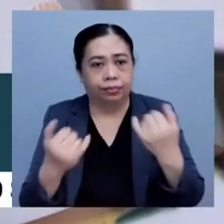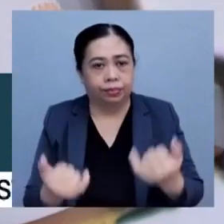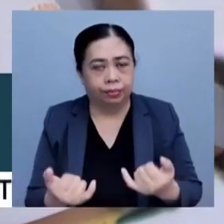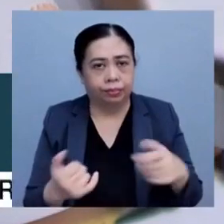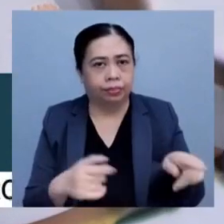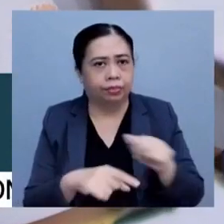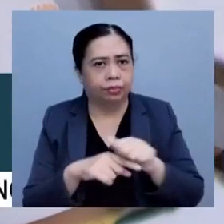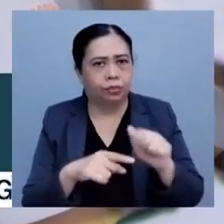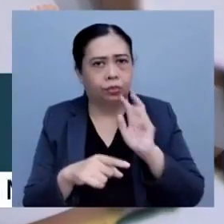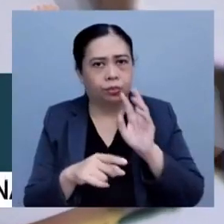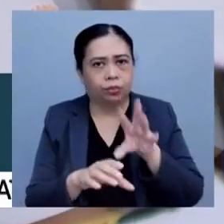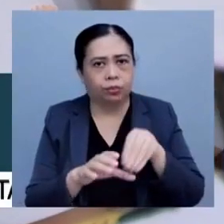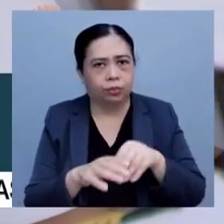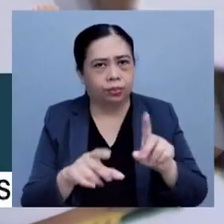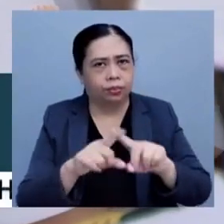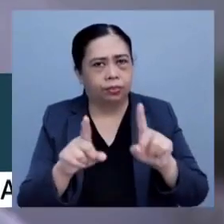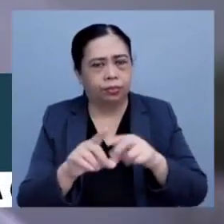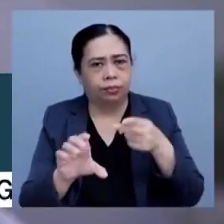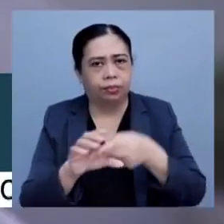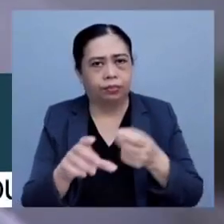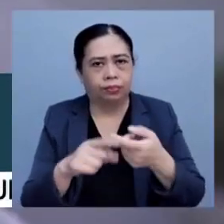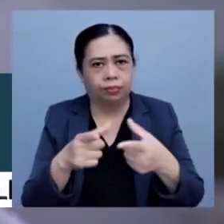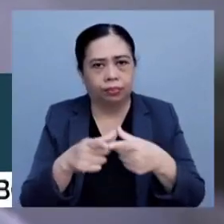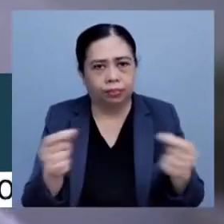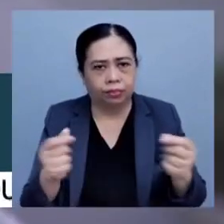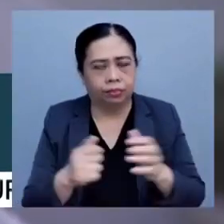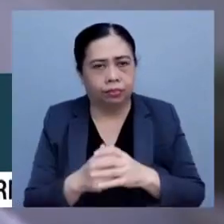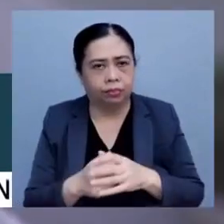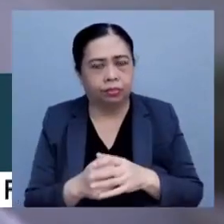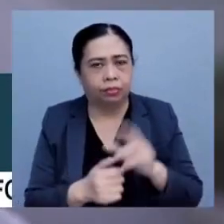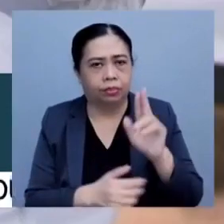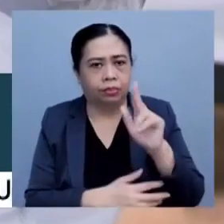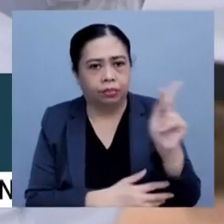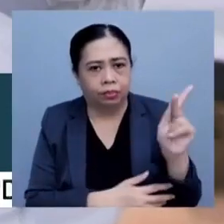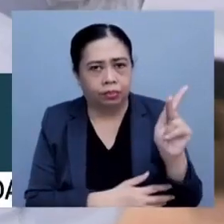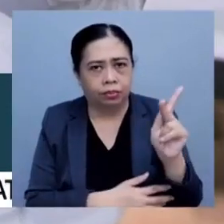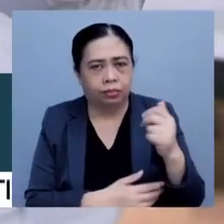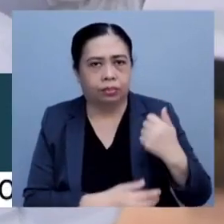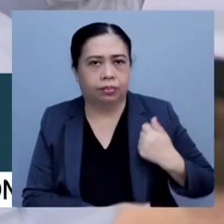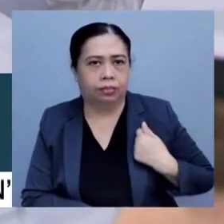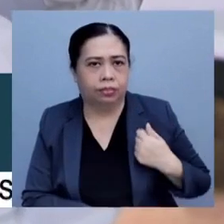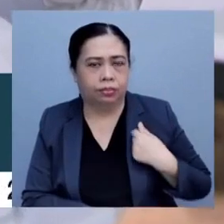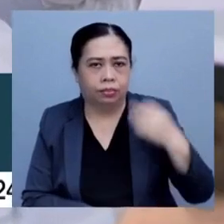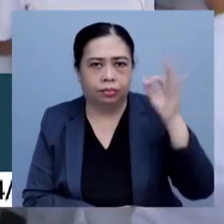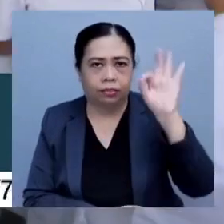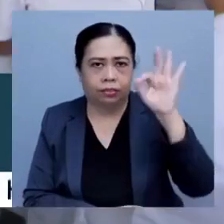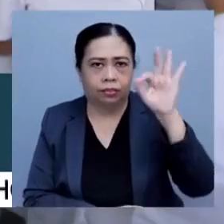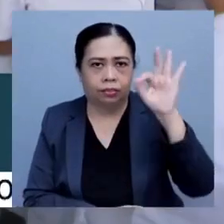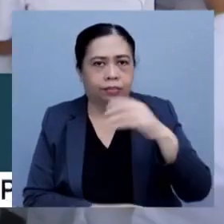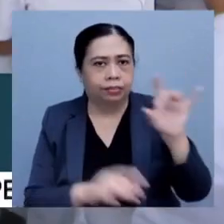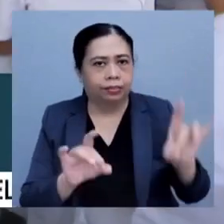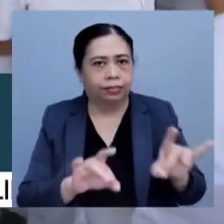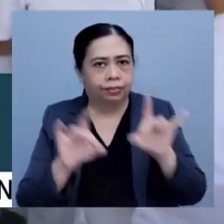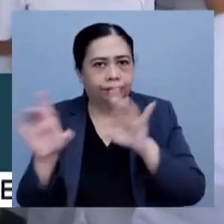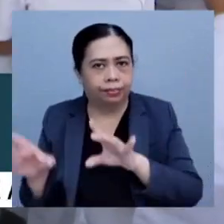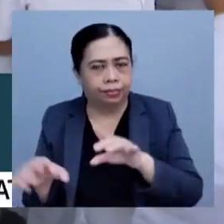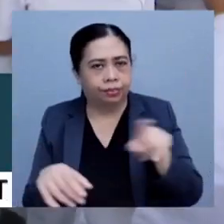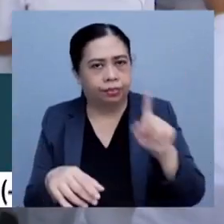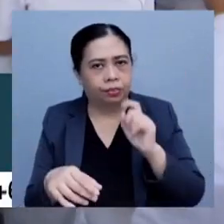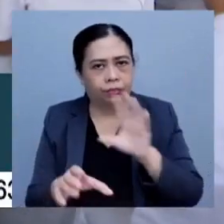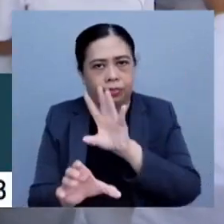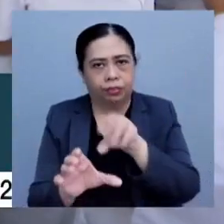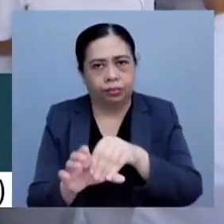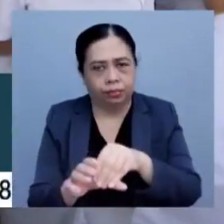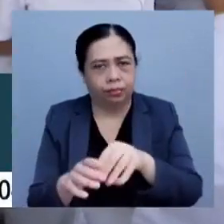will also include other participants from Japan, the United Kingdom, Canada, France, and Australia. They will take part in subject